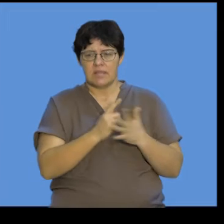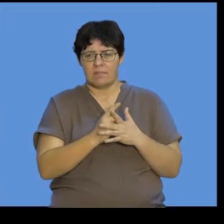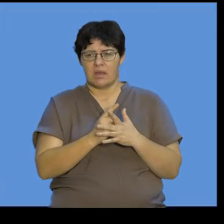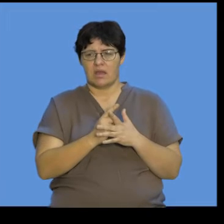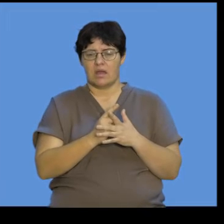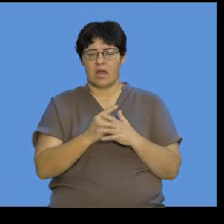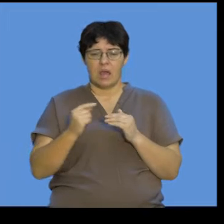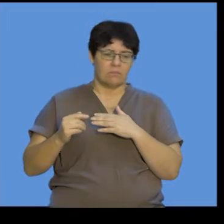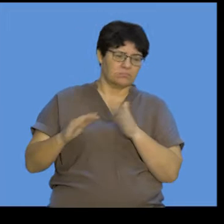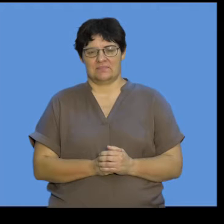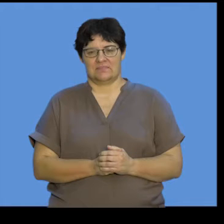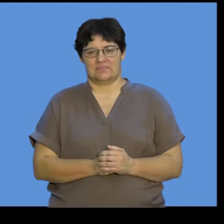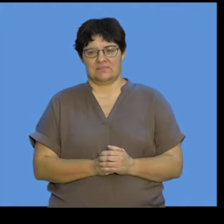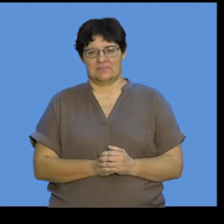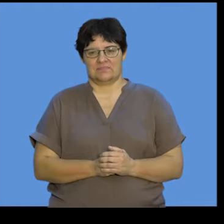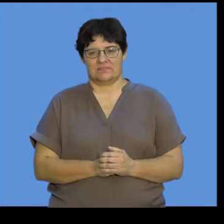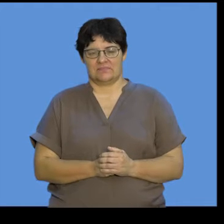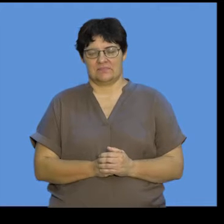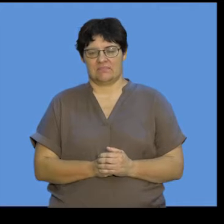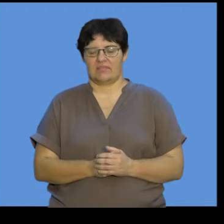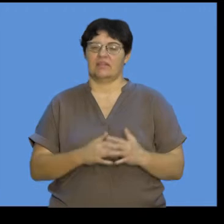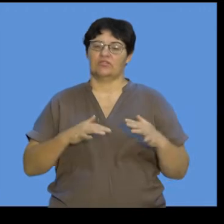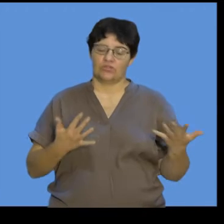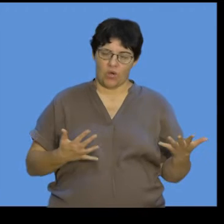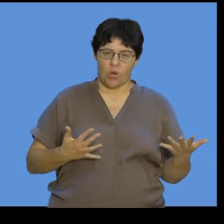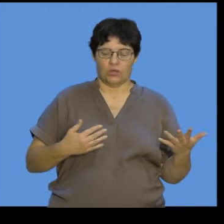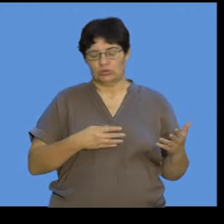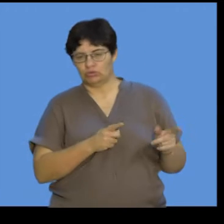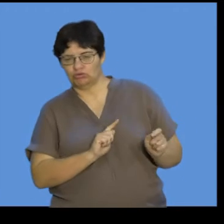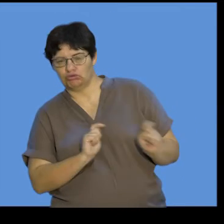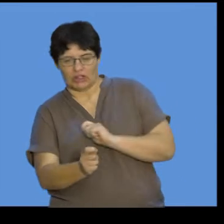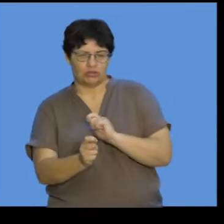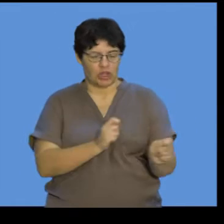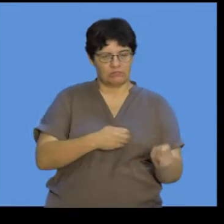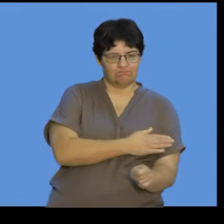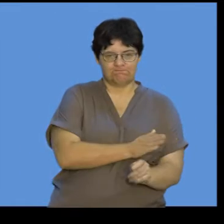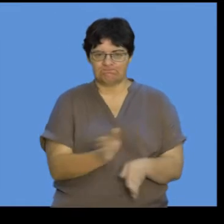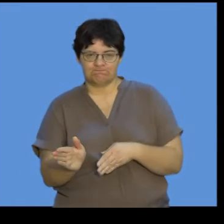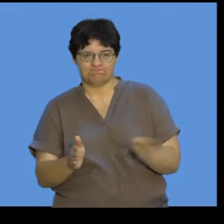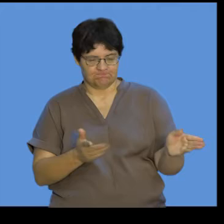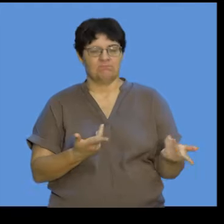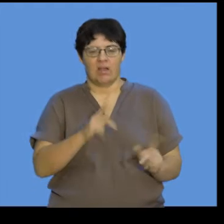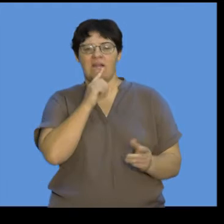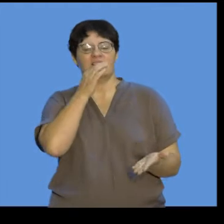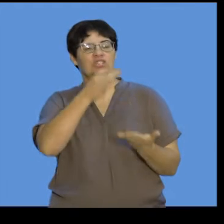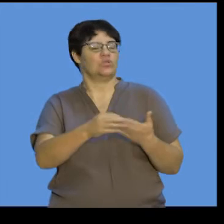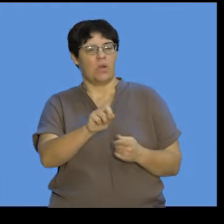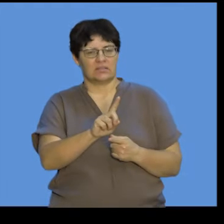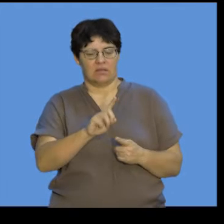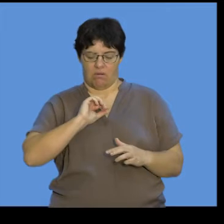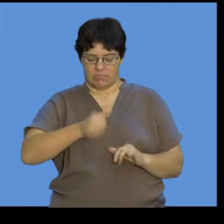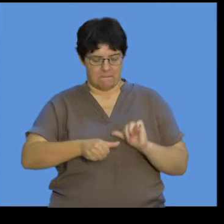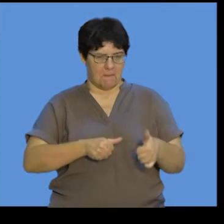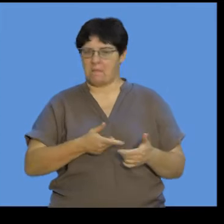direction of movement of particles. So the random changes in direction suggest that there is no order in terms of